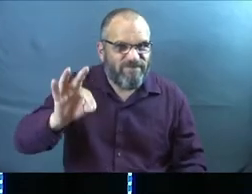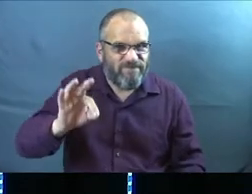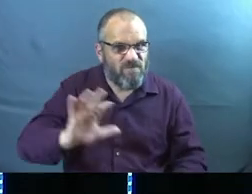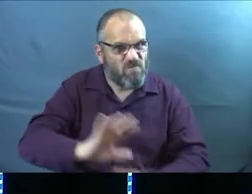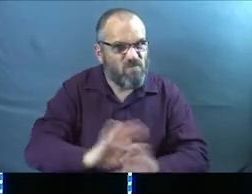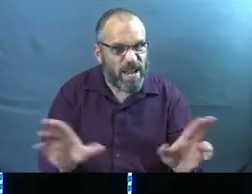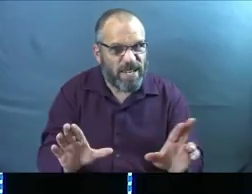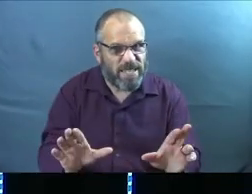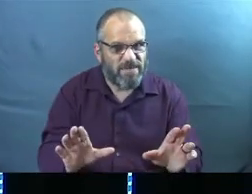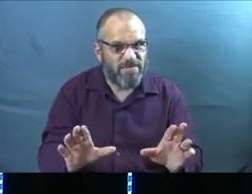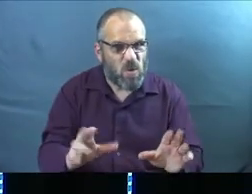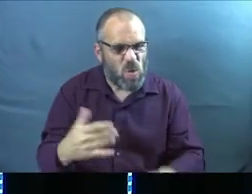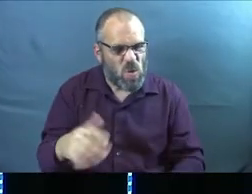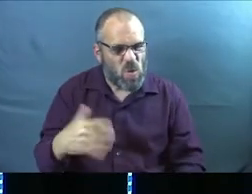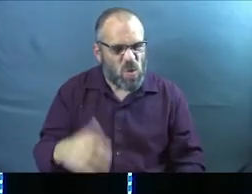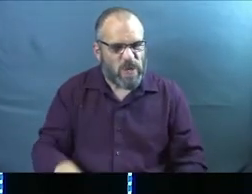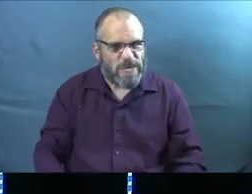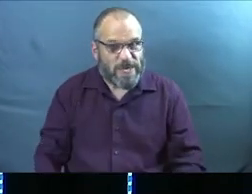Here comes the deep.